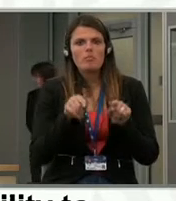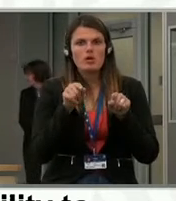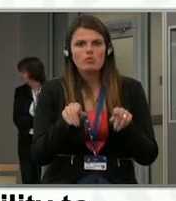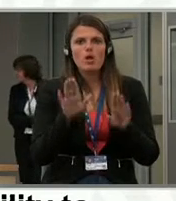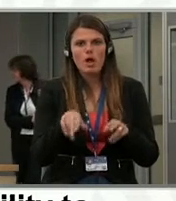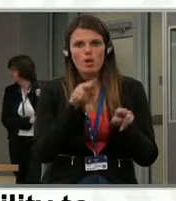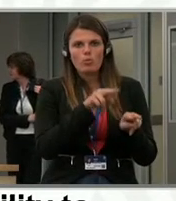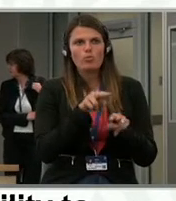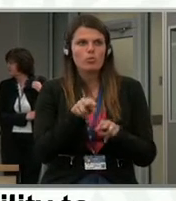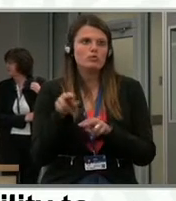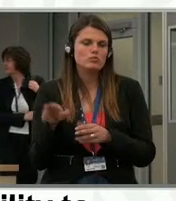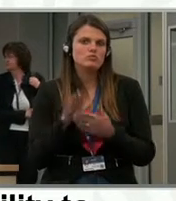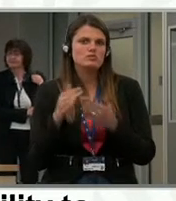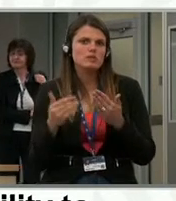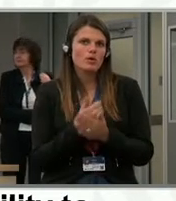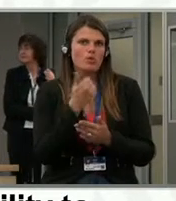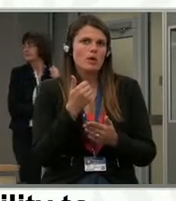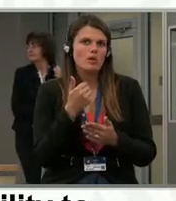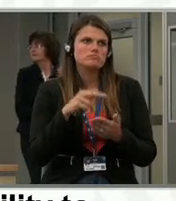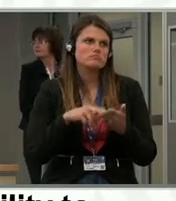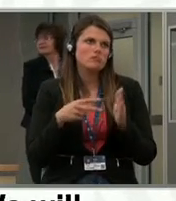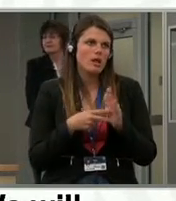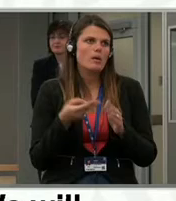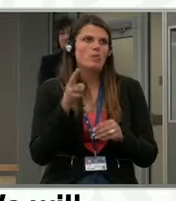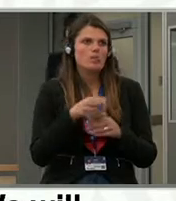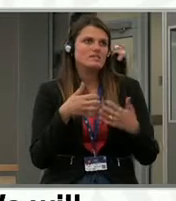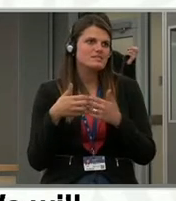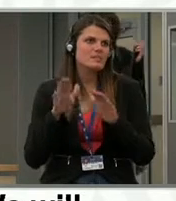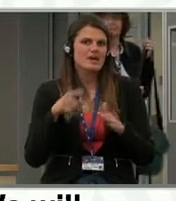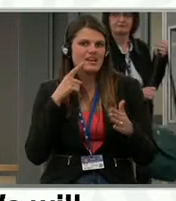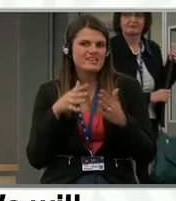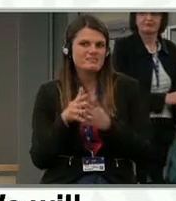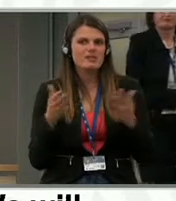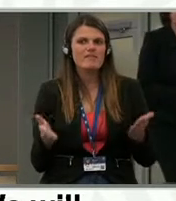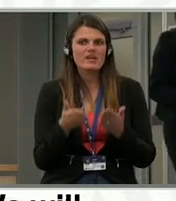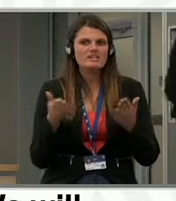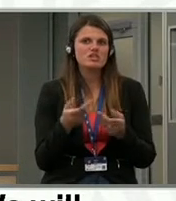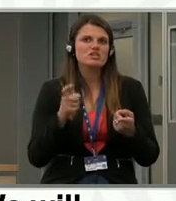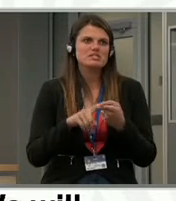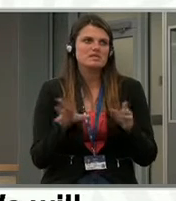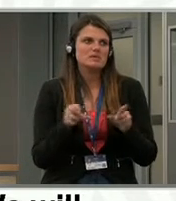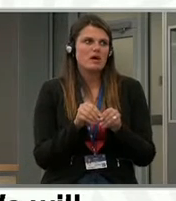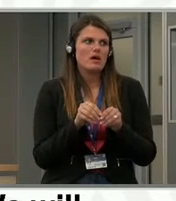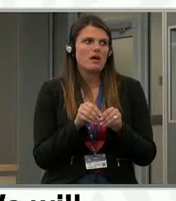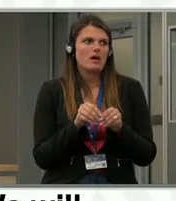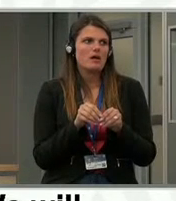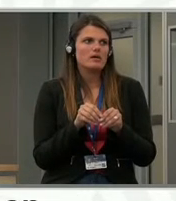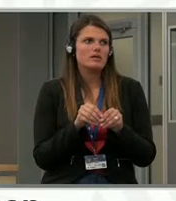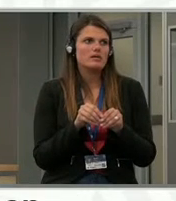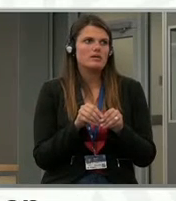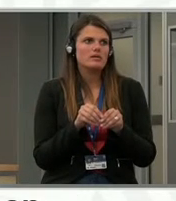contraire, carry on with our fight to raise awareness on disability-related issues and promote equal rights for